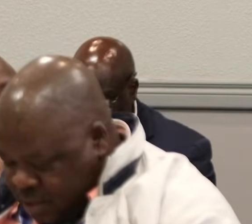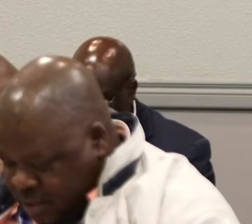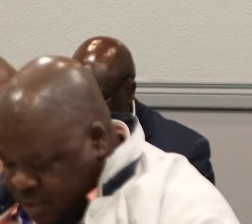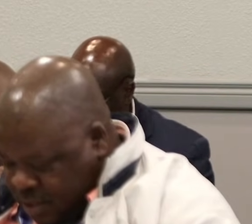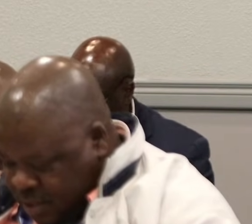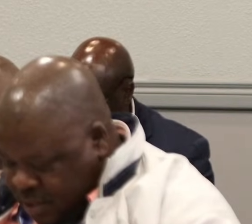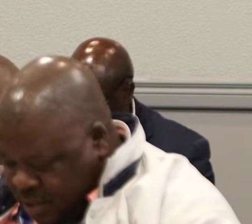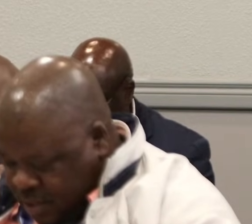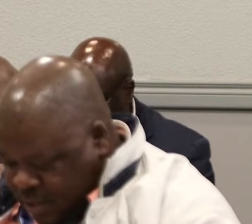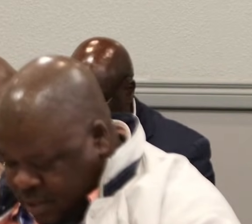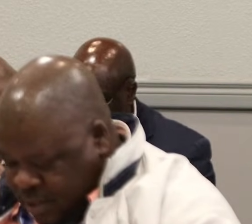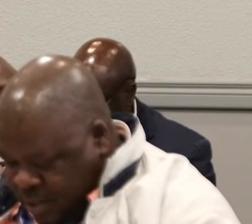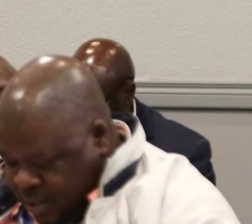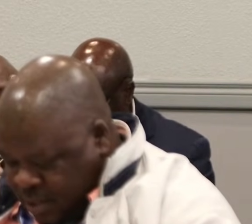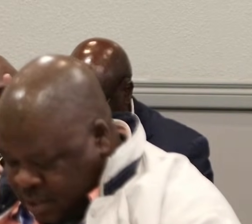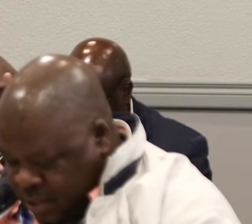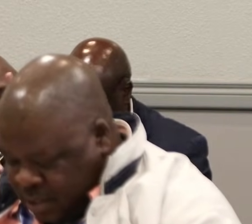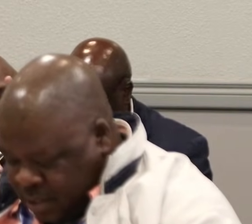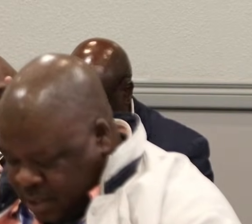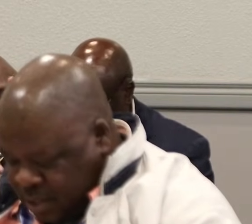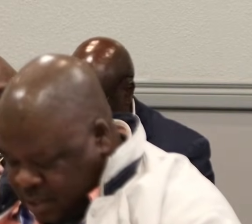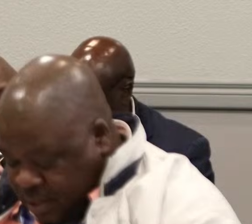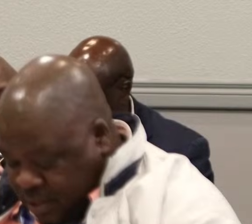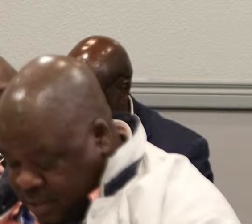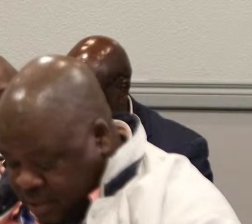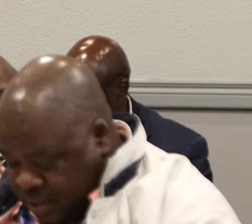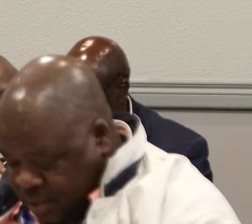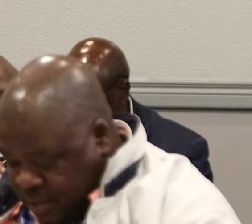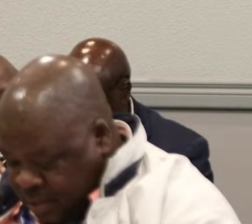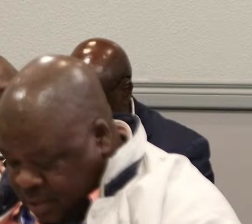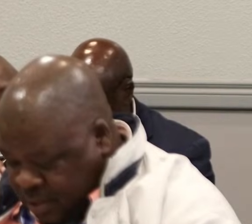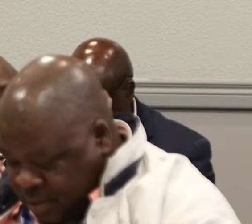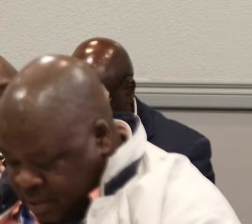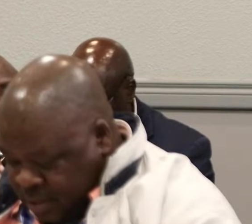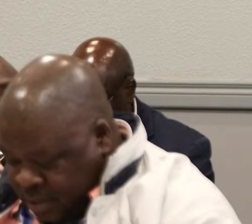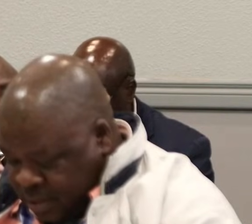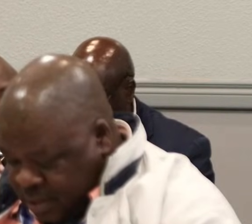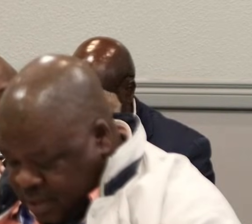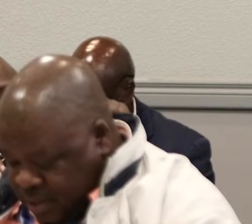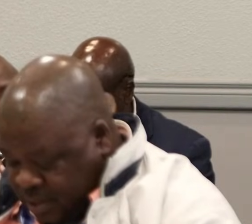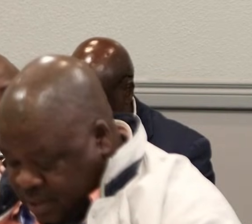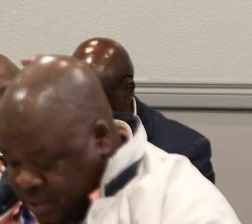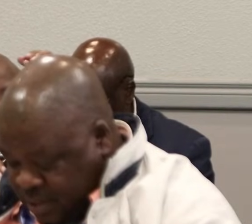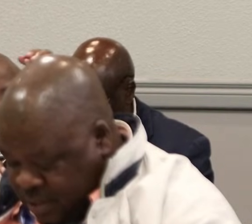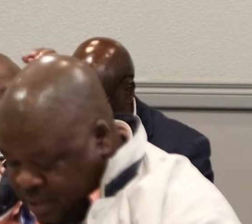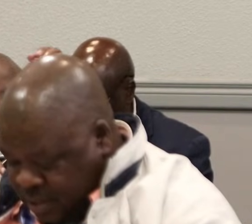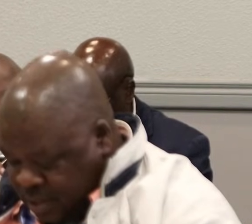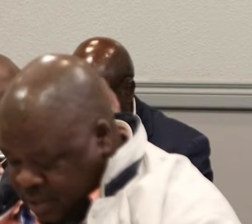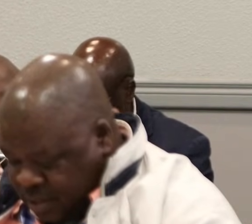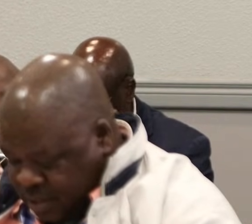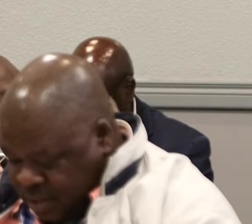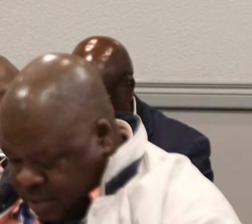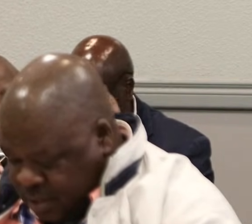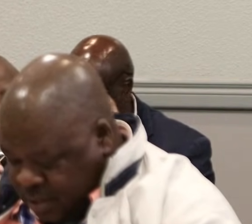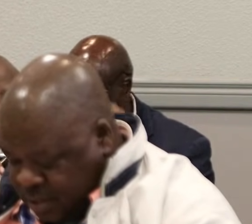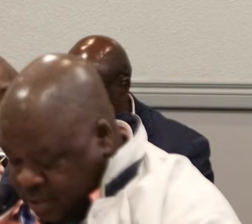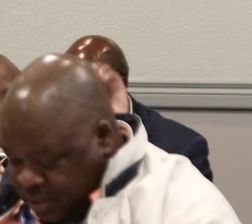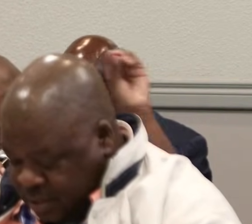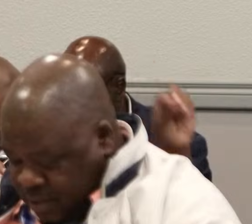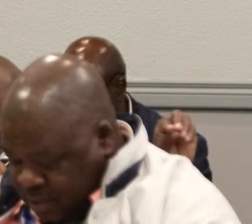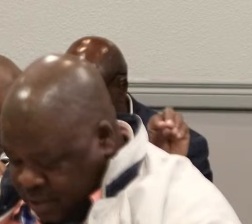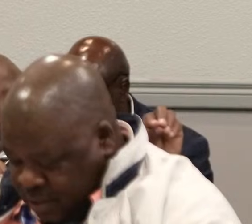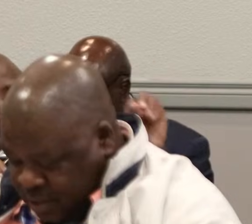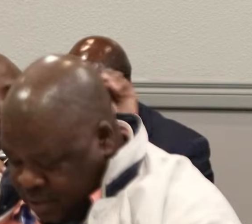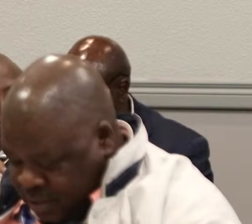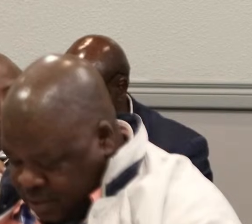problem lies. So if we can put all our energy towards saying DBE must approach